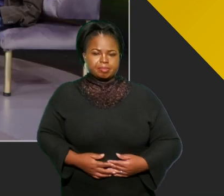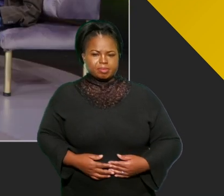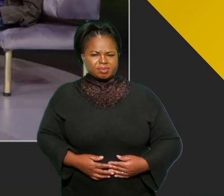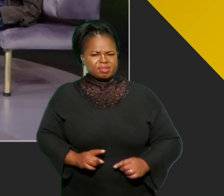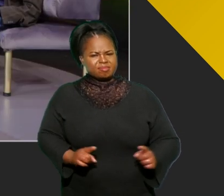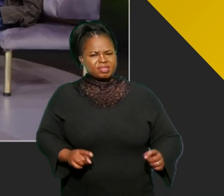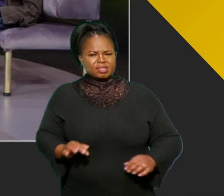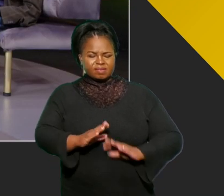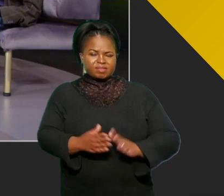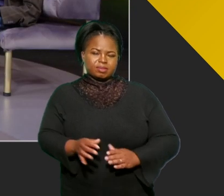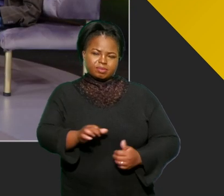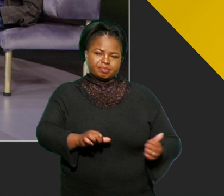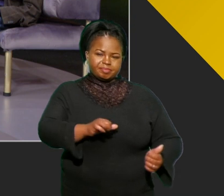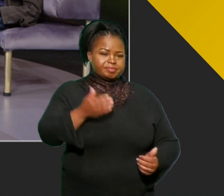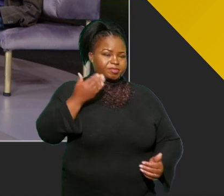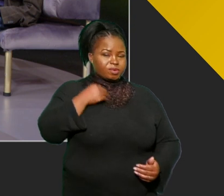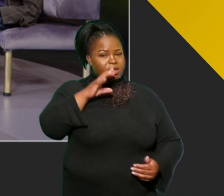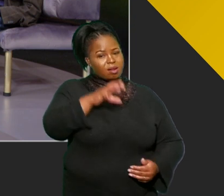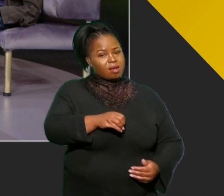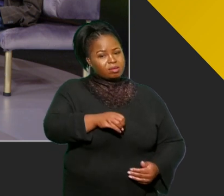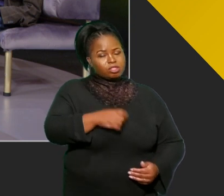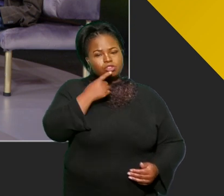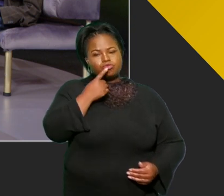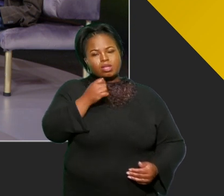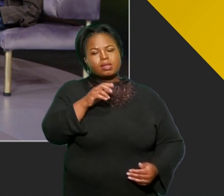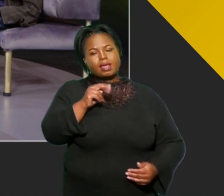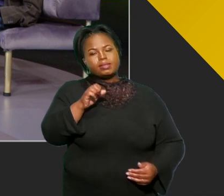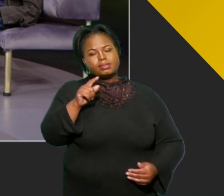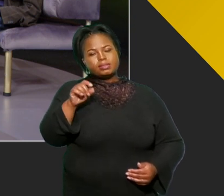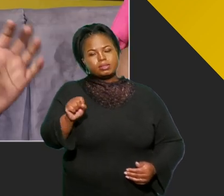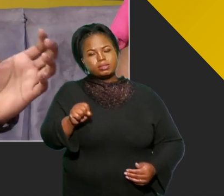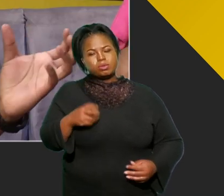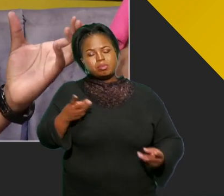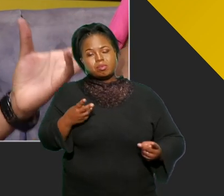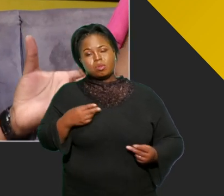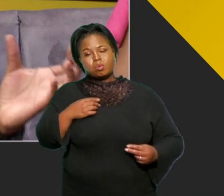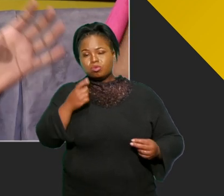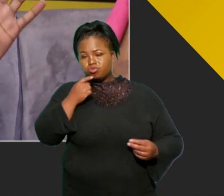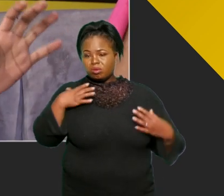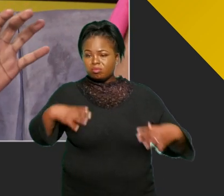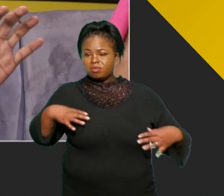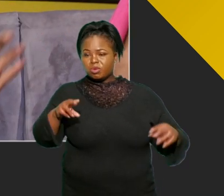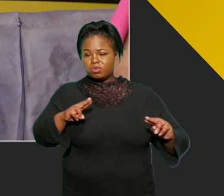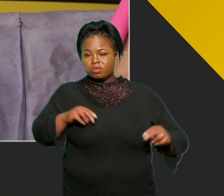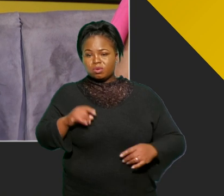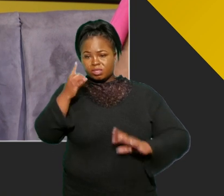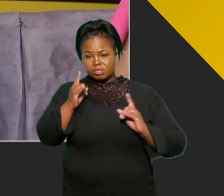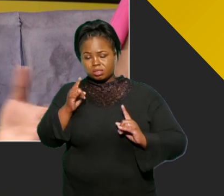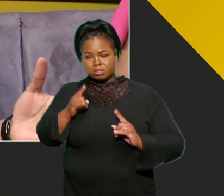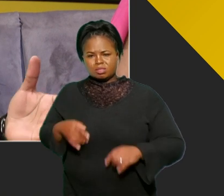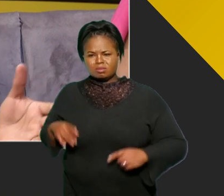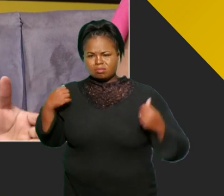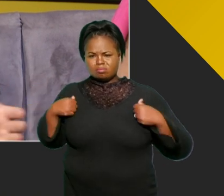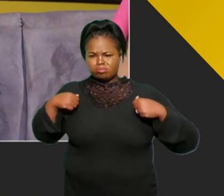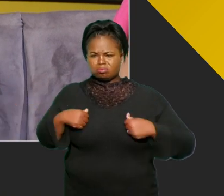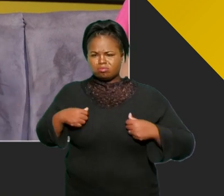yeah. I mean, it goes back to the questioning you began, Nanuguti. I'm at ends. At what point are they enforced? Because in a Beswana Pella in cities, Seba Feba Chrome